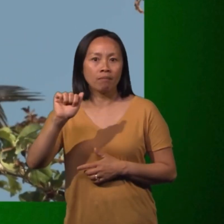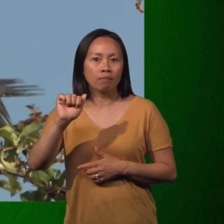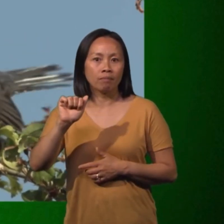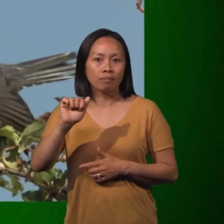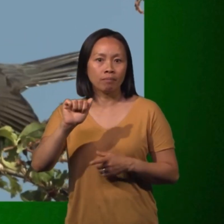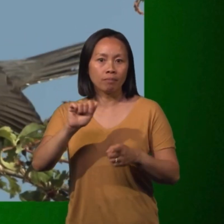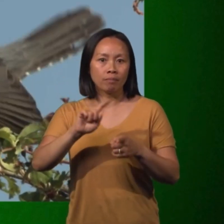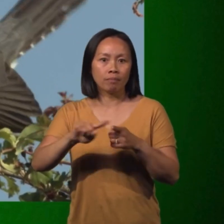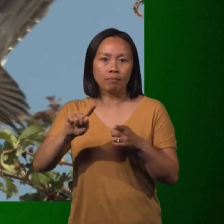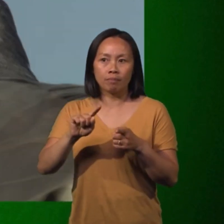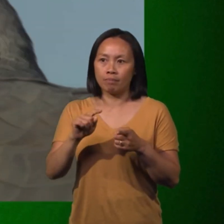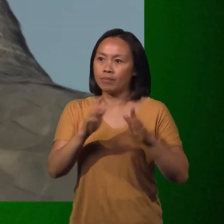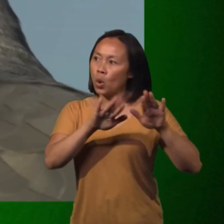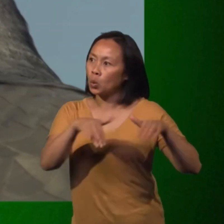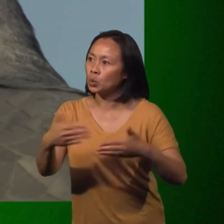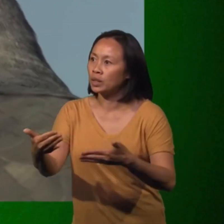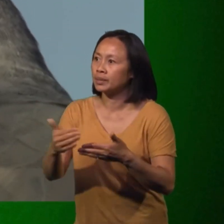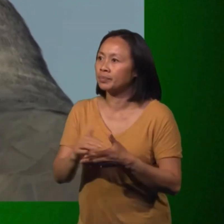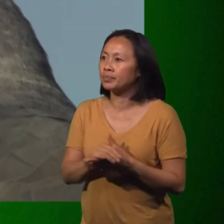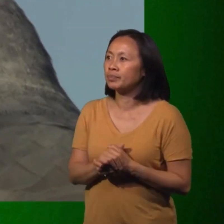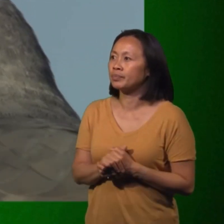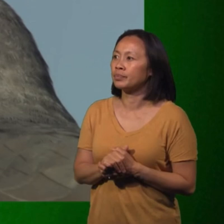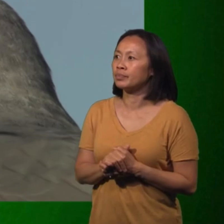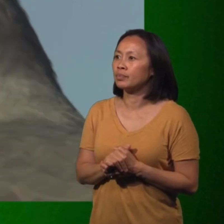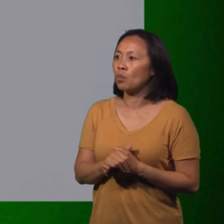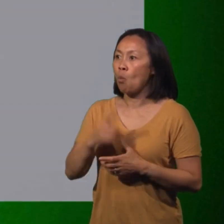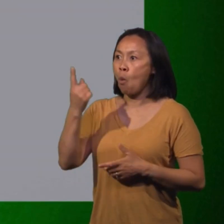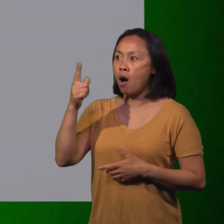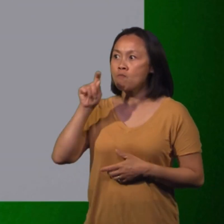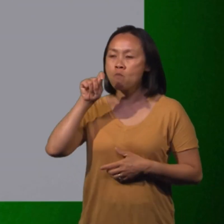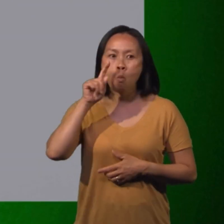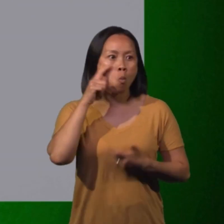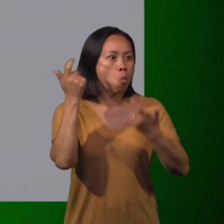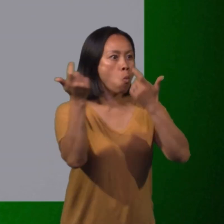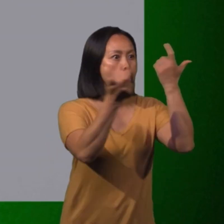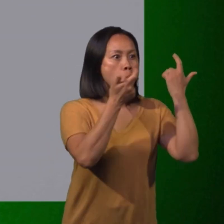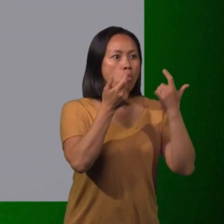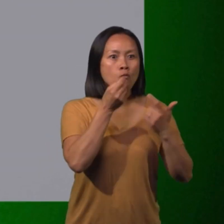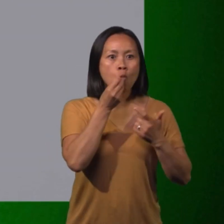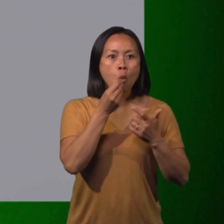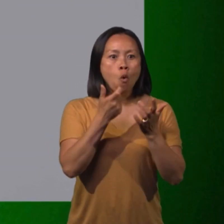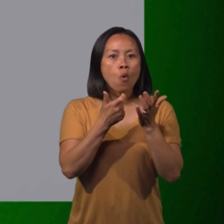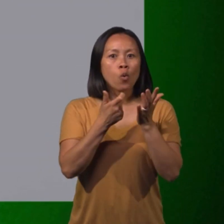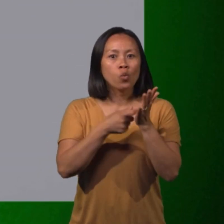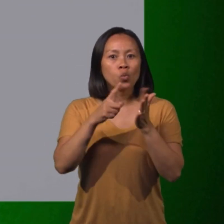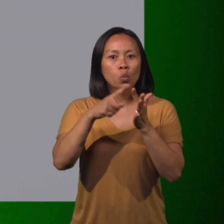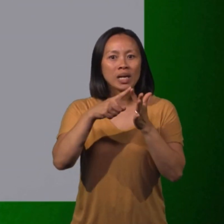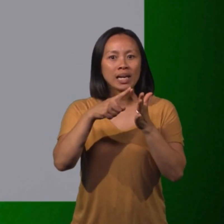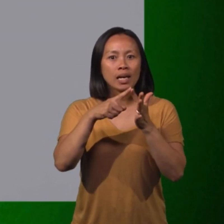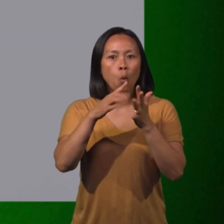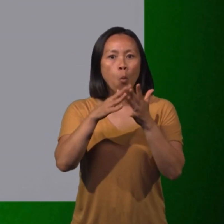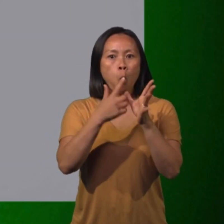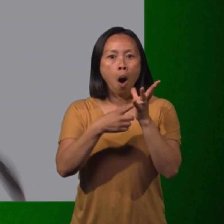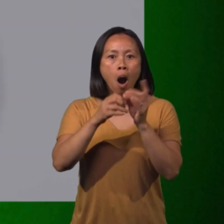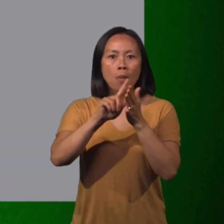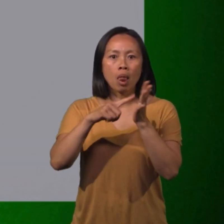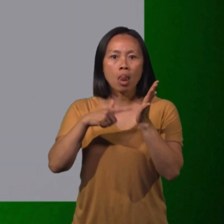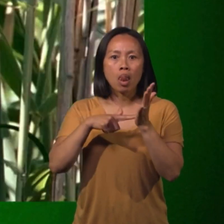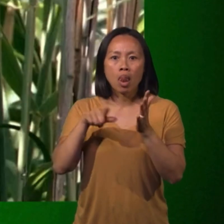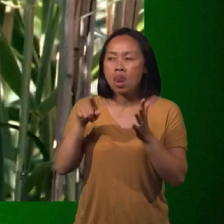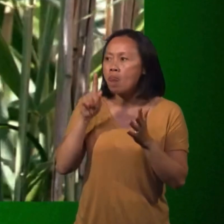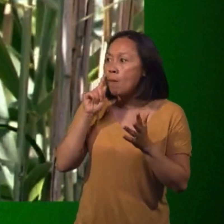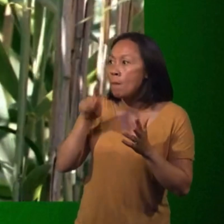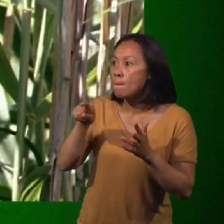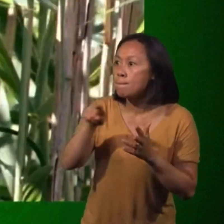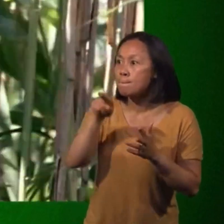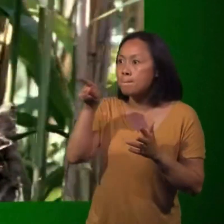number of its host species. This one has got its eye open for reed warblers.